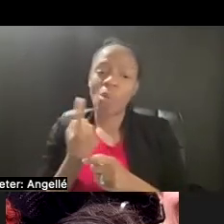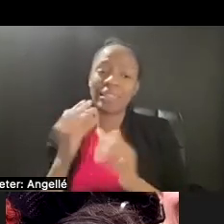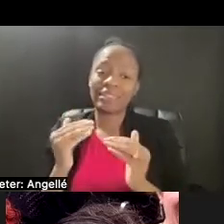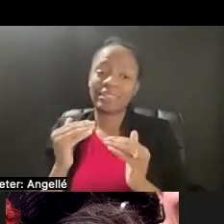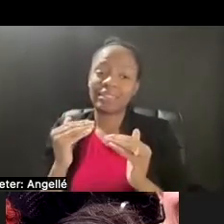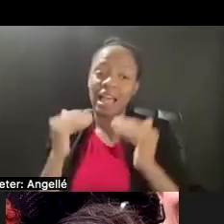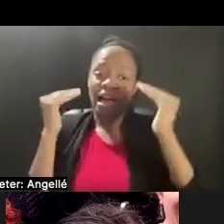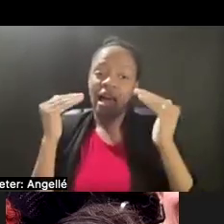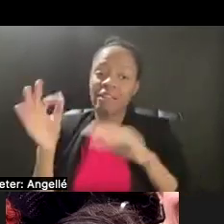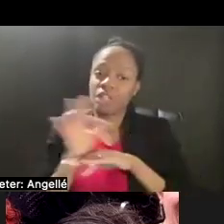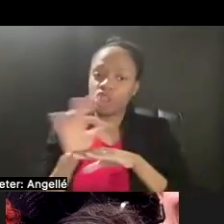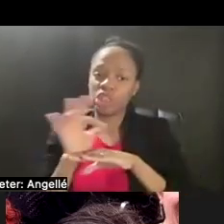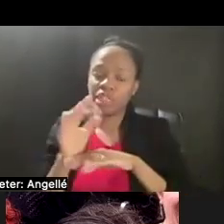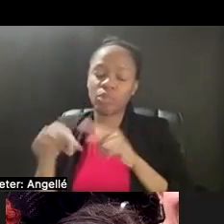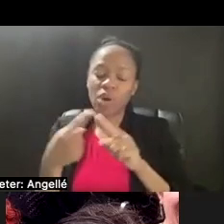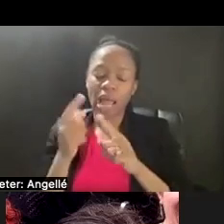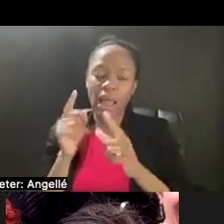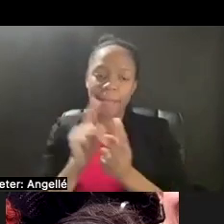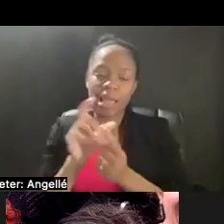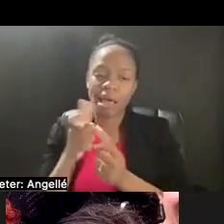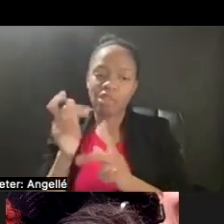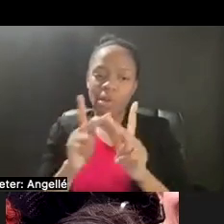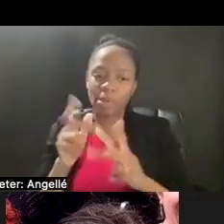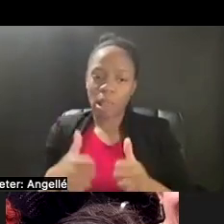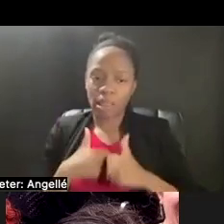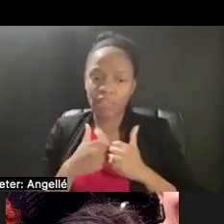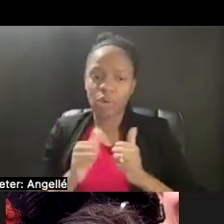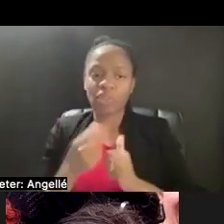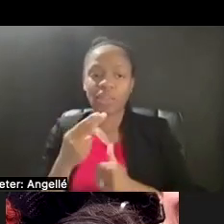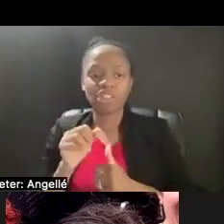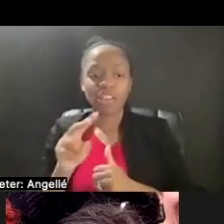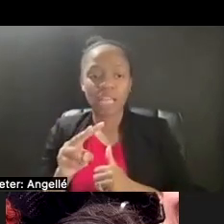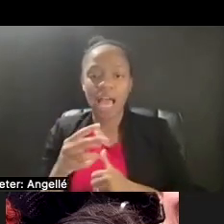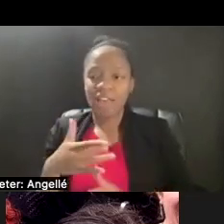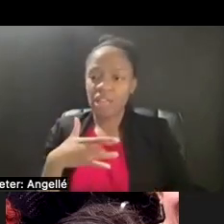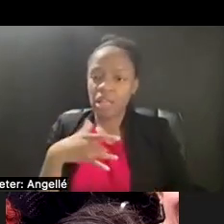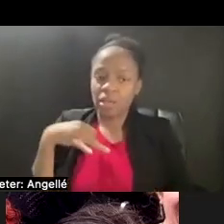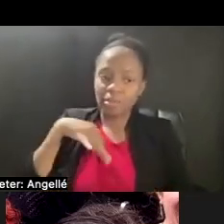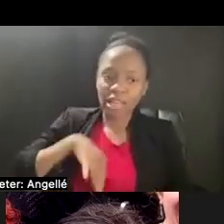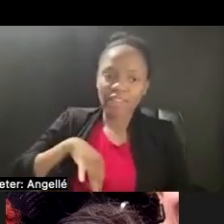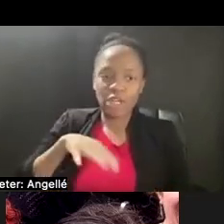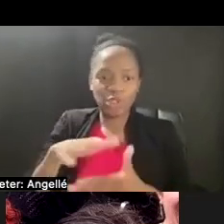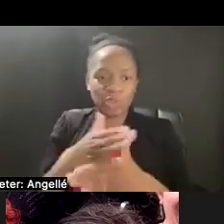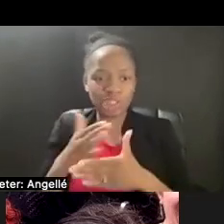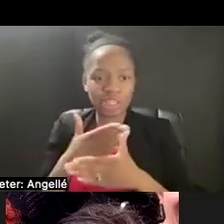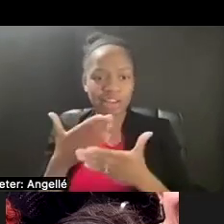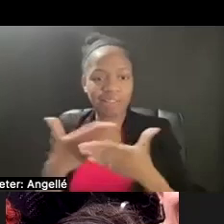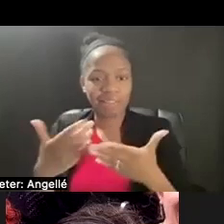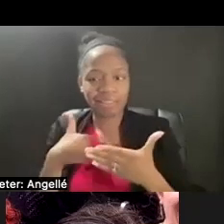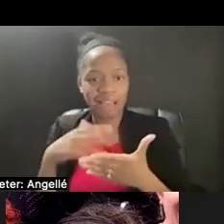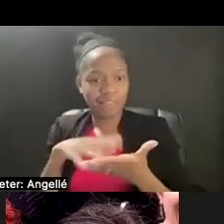other people living with HIV and they're on this journey, it is such a privilege to be able to share with them the things that I've